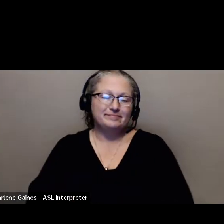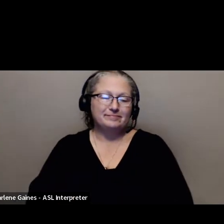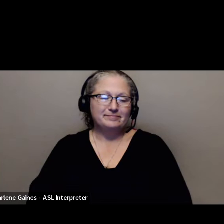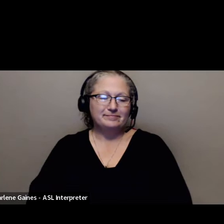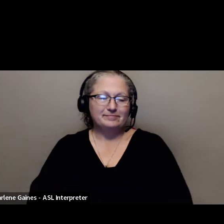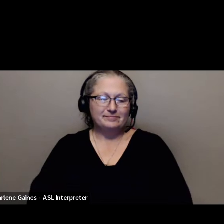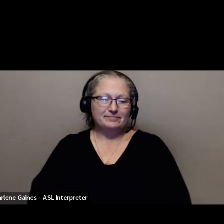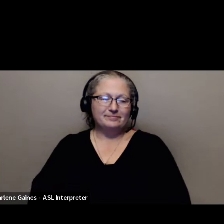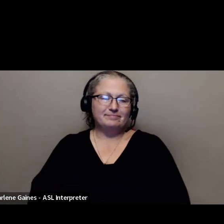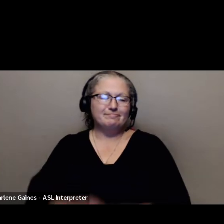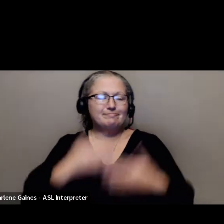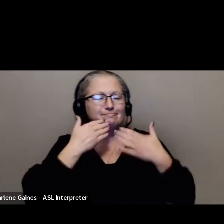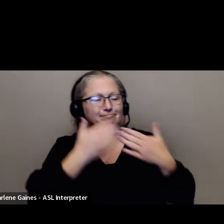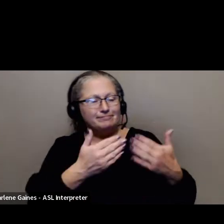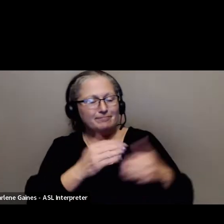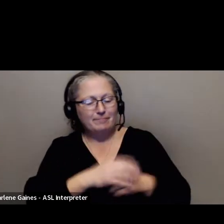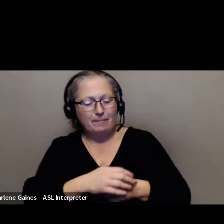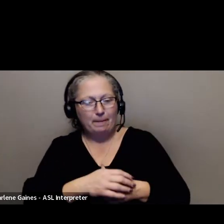Thank you.